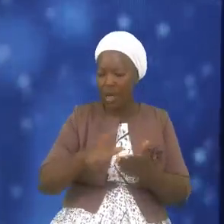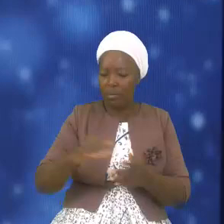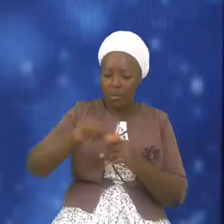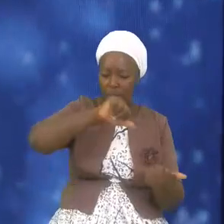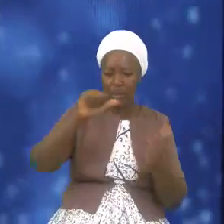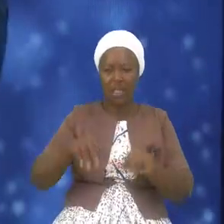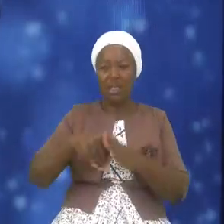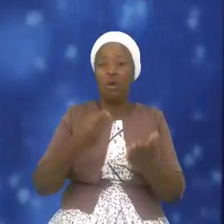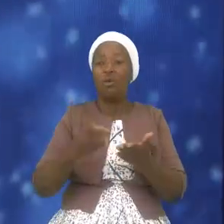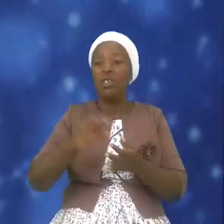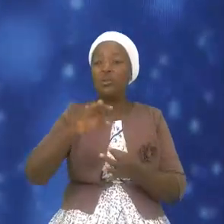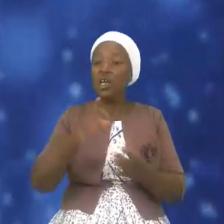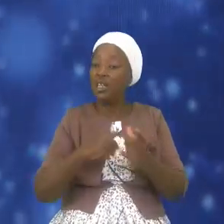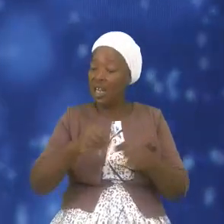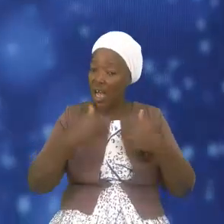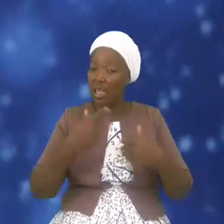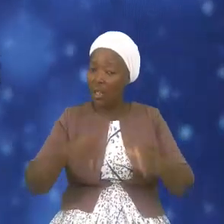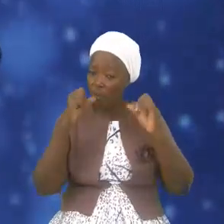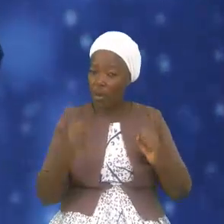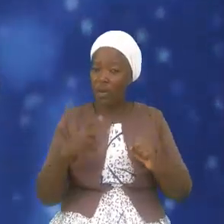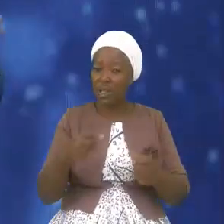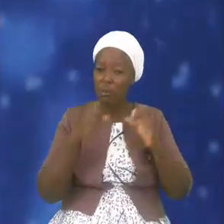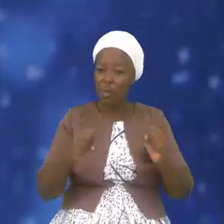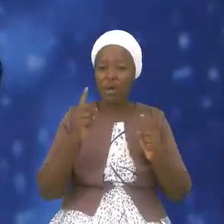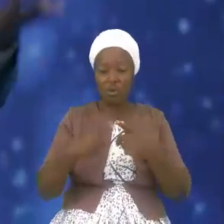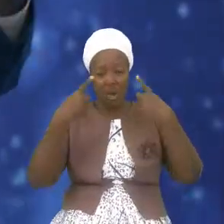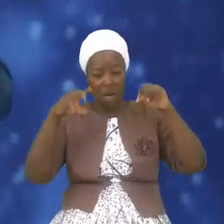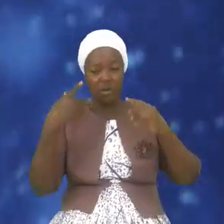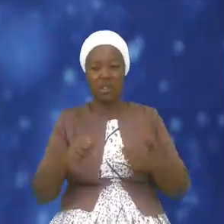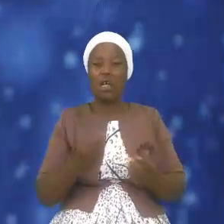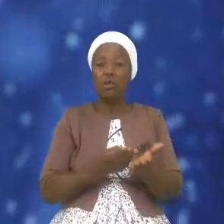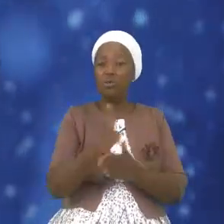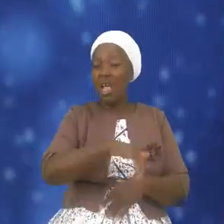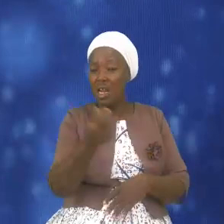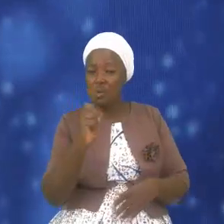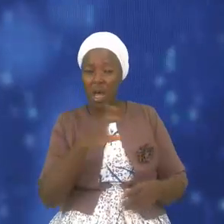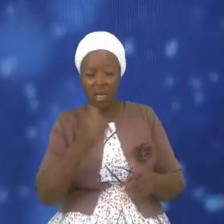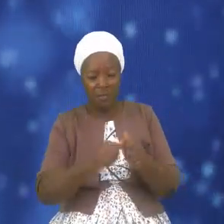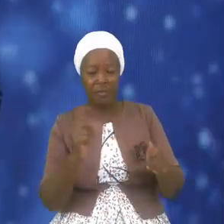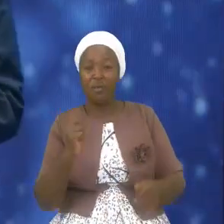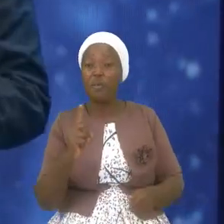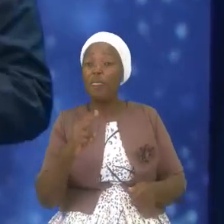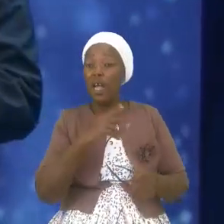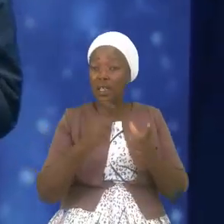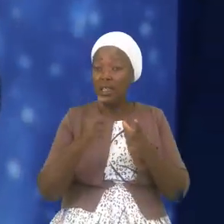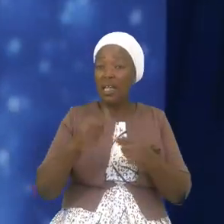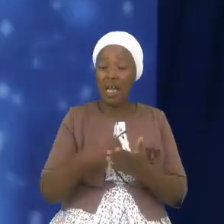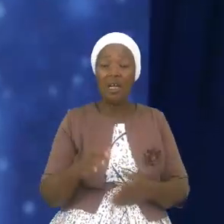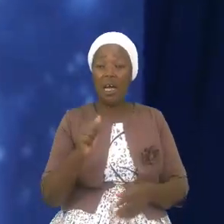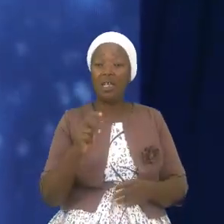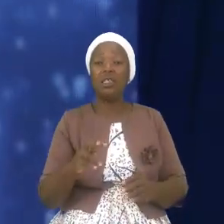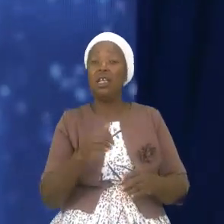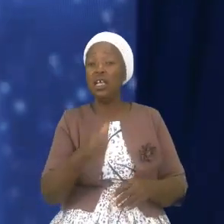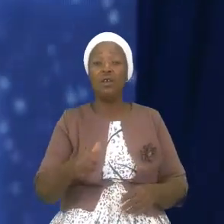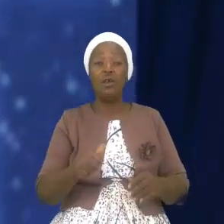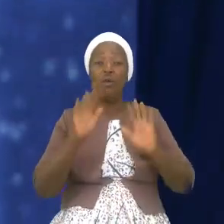the truth anywhere and everywhere, an excellent spirit was found in him. What kind of